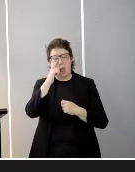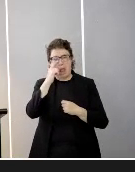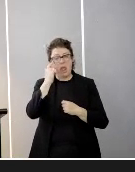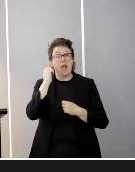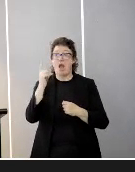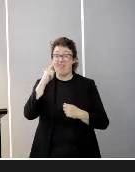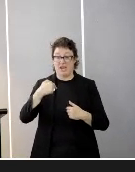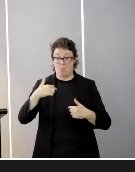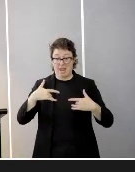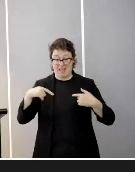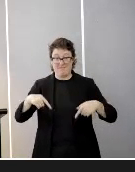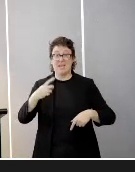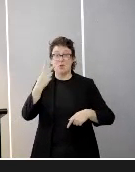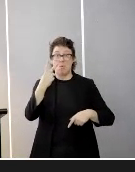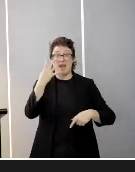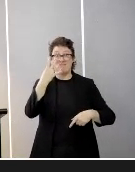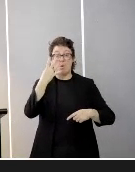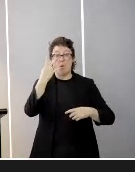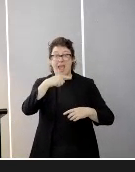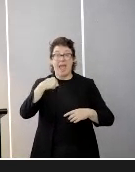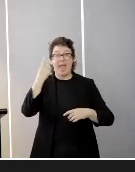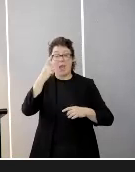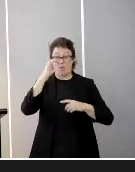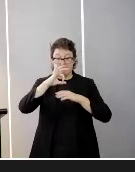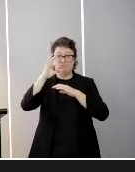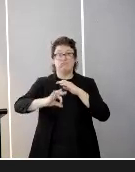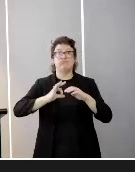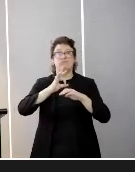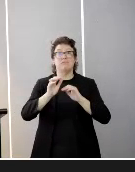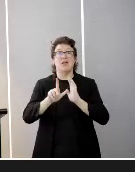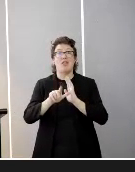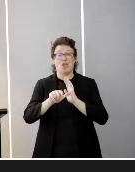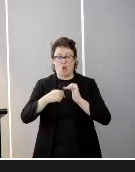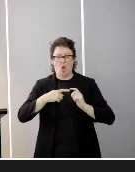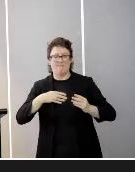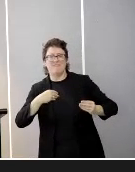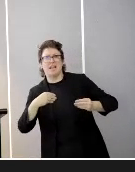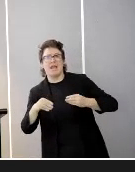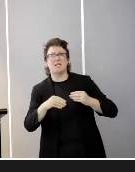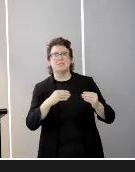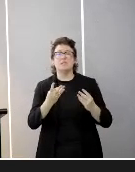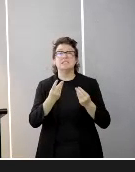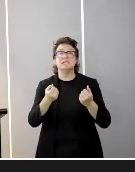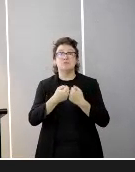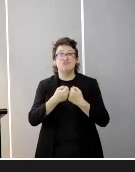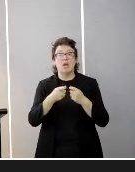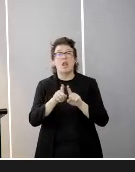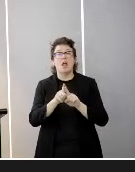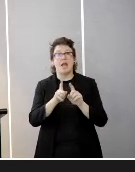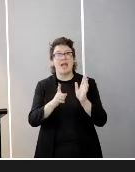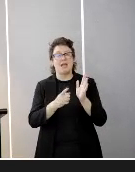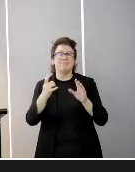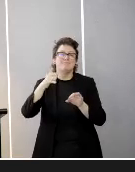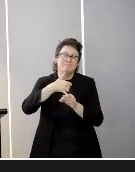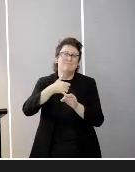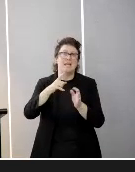this 24-hour planet, so the clock luckily is flexible. And certain drugs actually, like lithium, which is used in